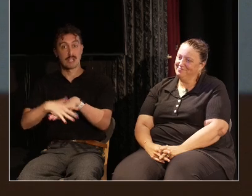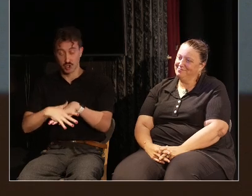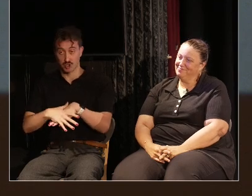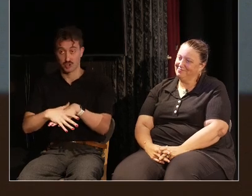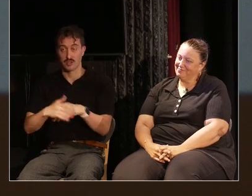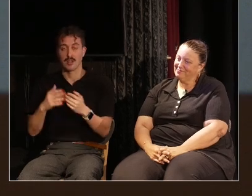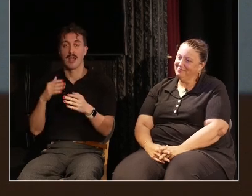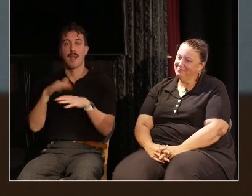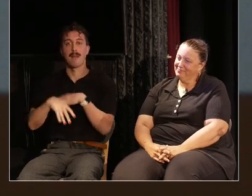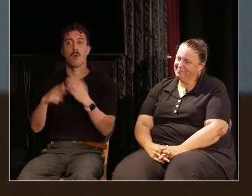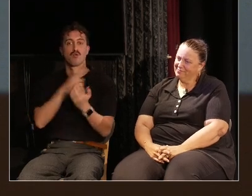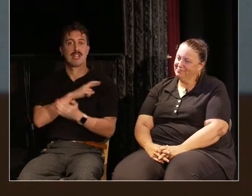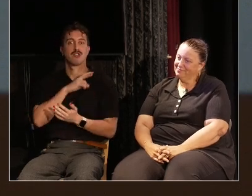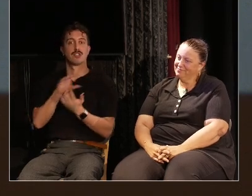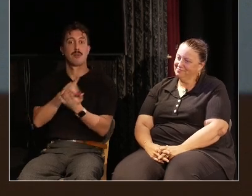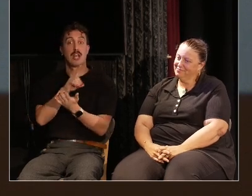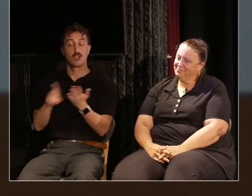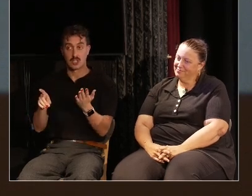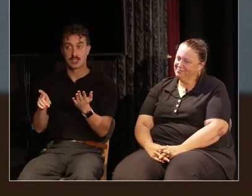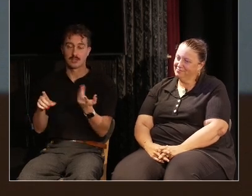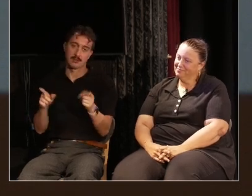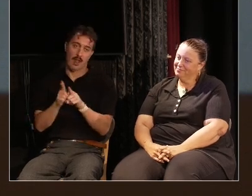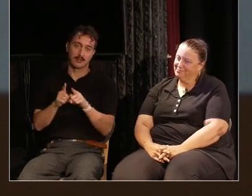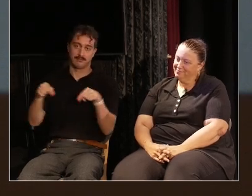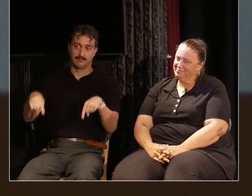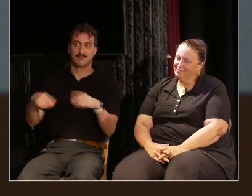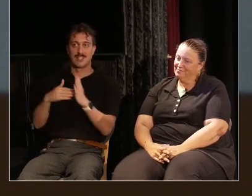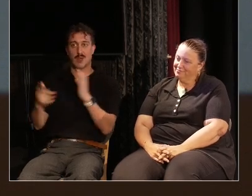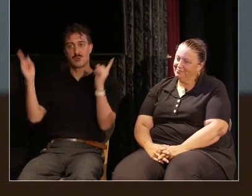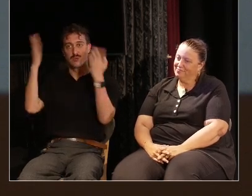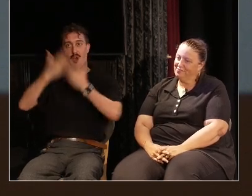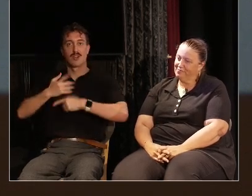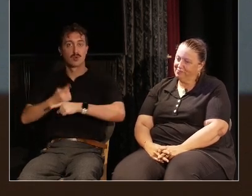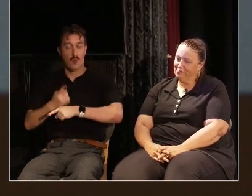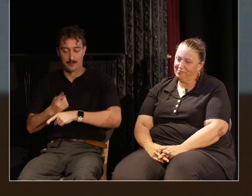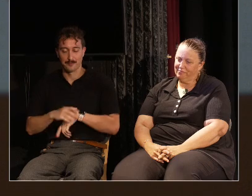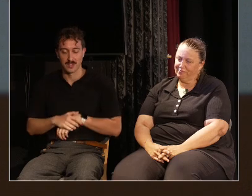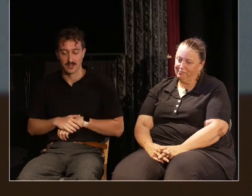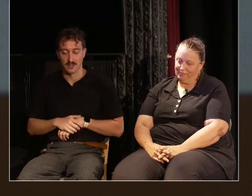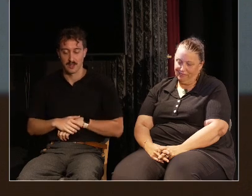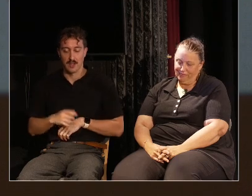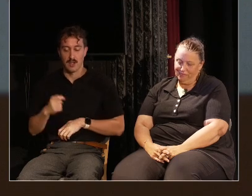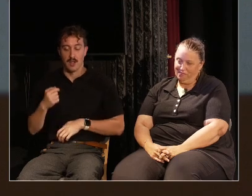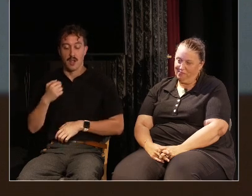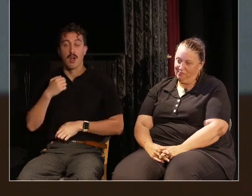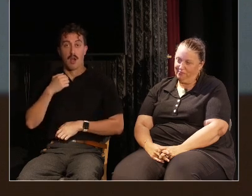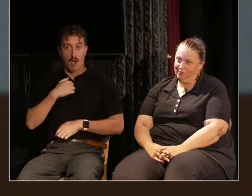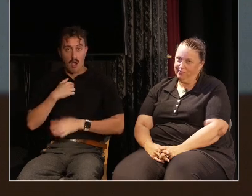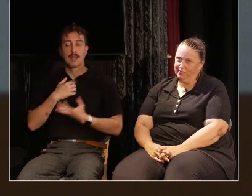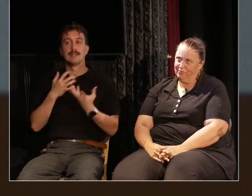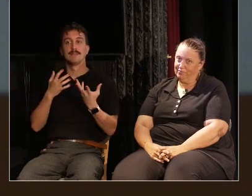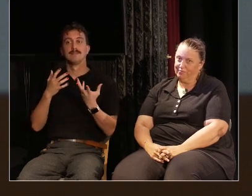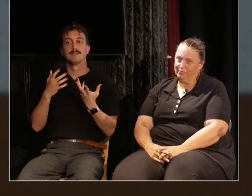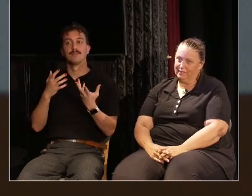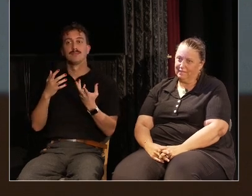and in relation to some of the other matters we've discussed tonight. And as I said, I take seriously what I said before about the mark of a good society